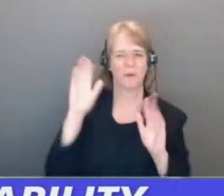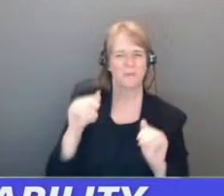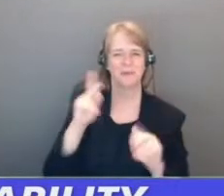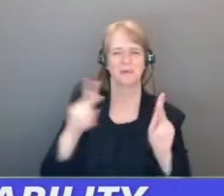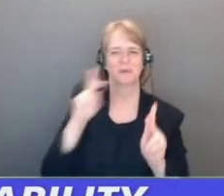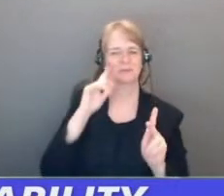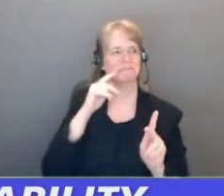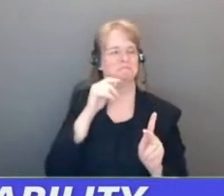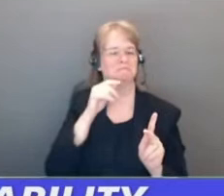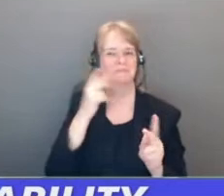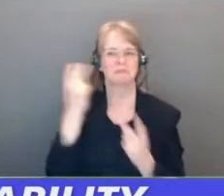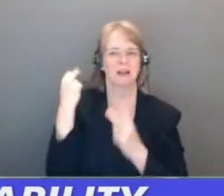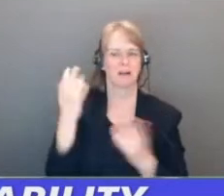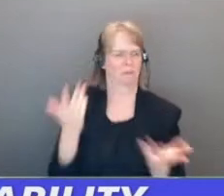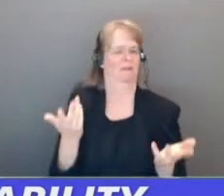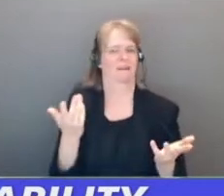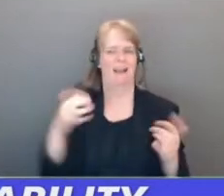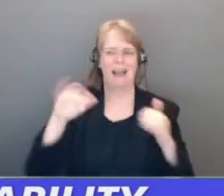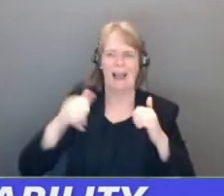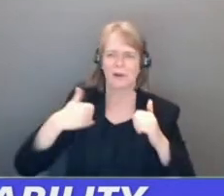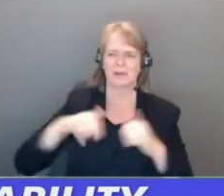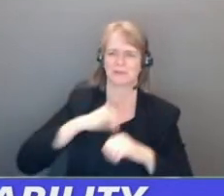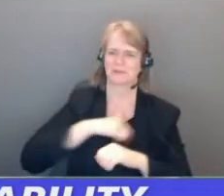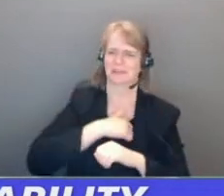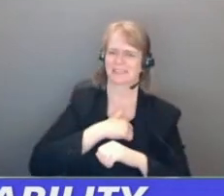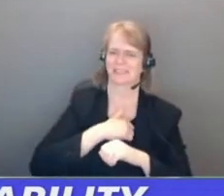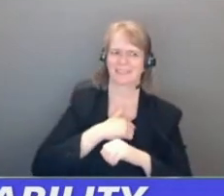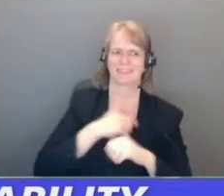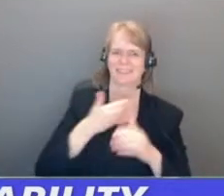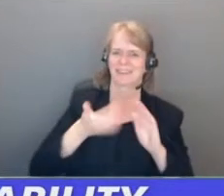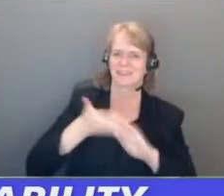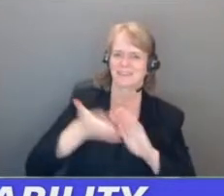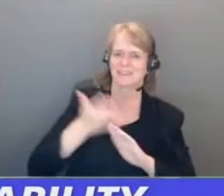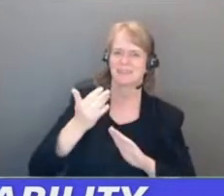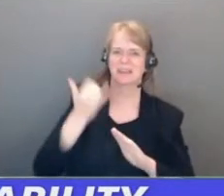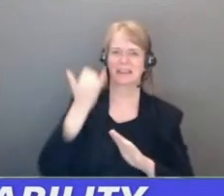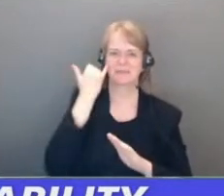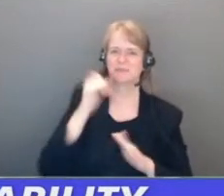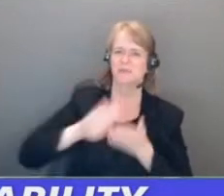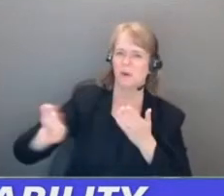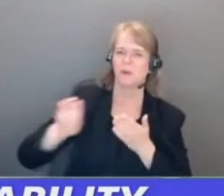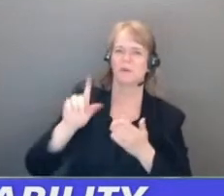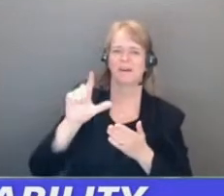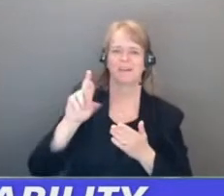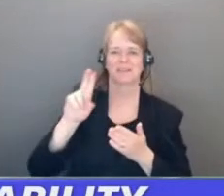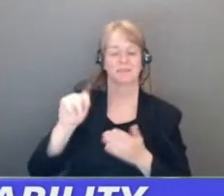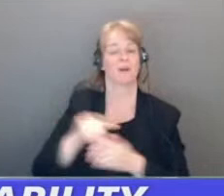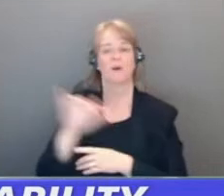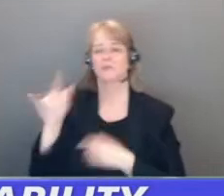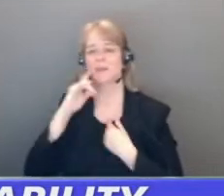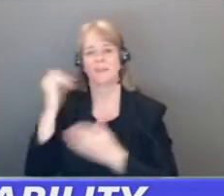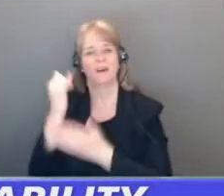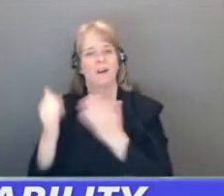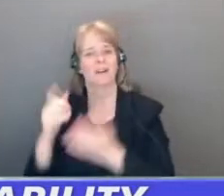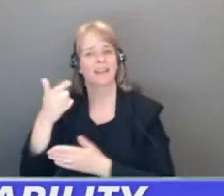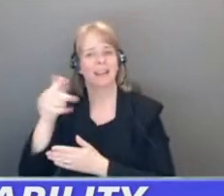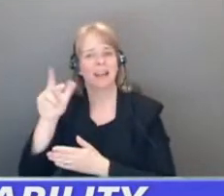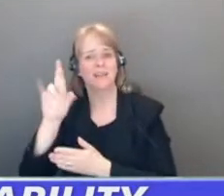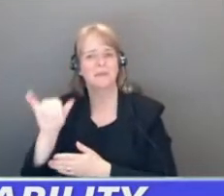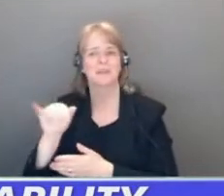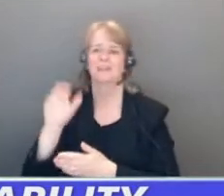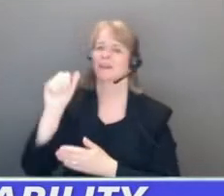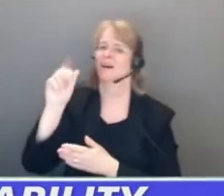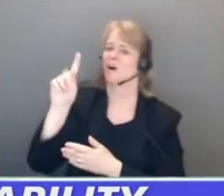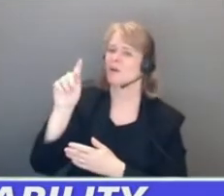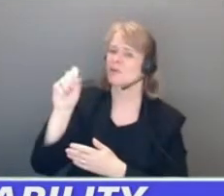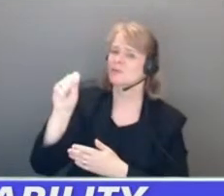it was 7 or 8 bridges that we built, the Innovation Centre, the Ottawa Art Gallery, Arts Court, the new Central